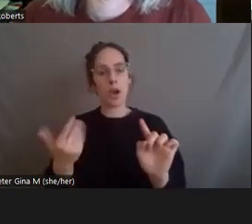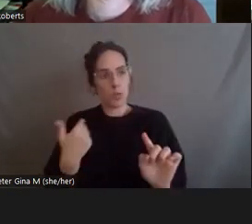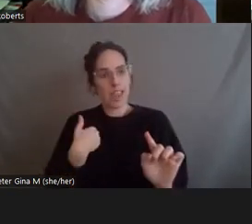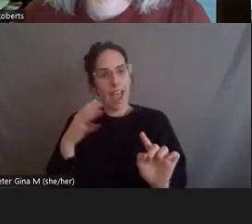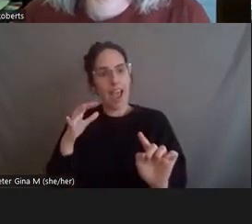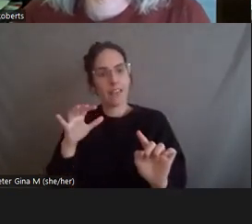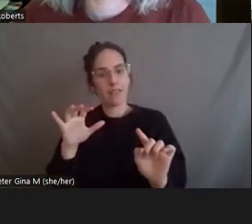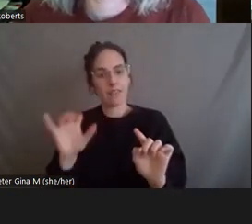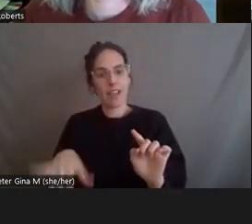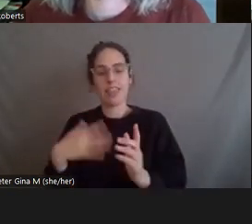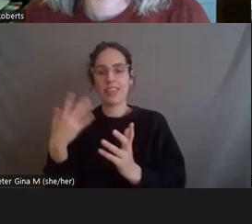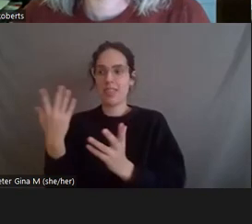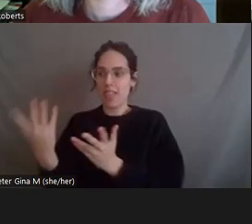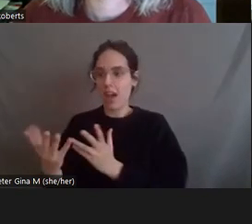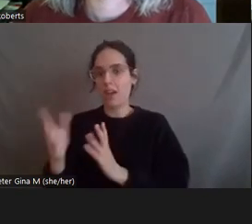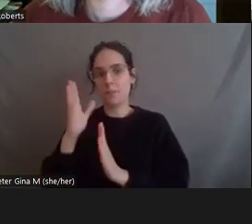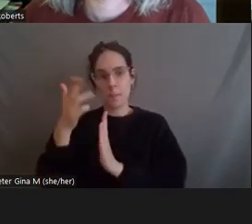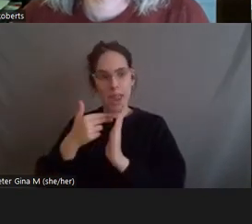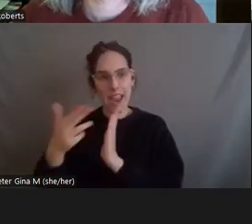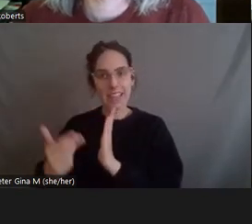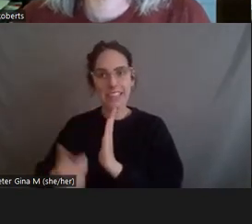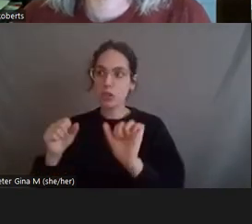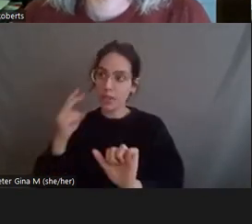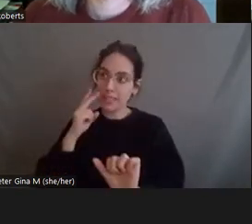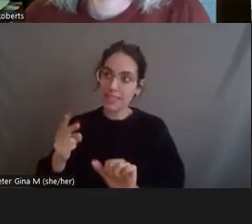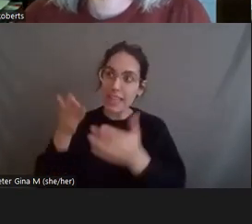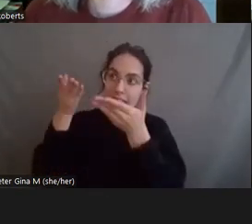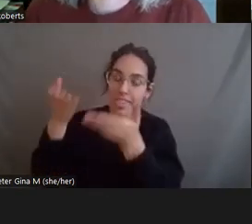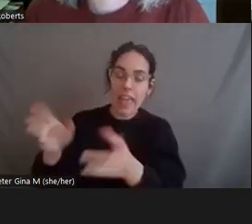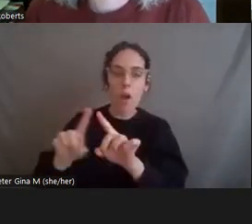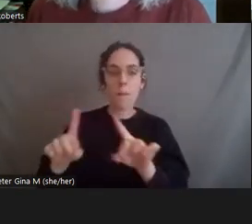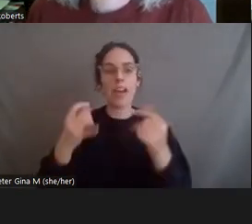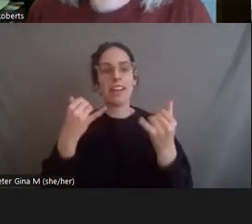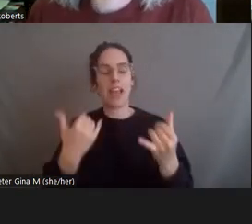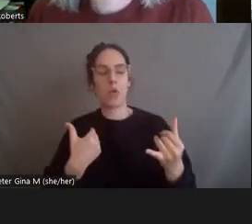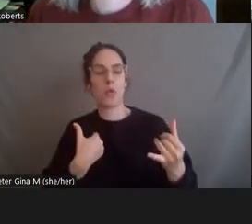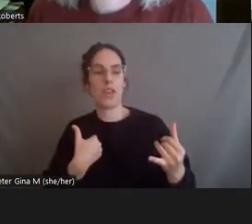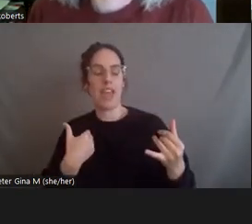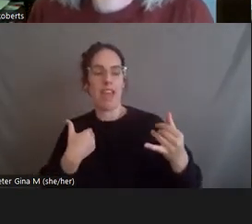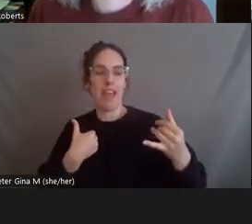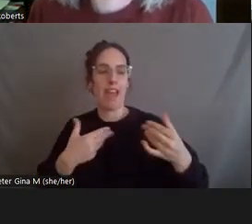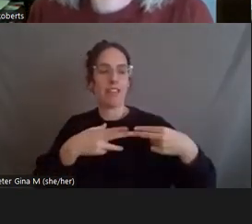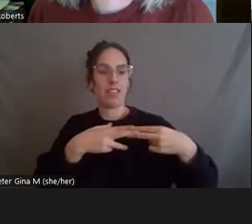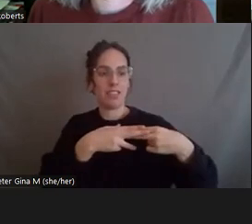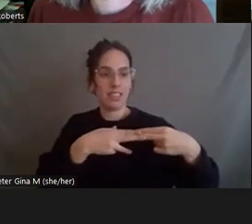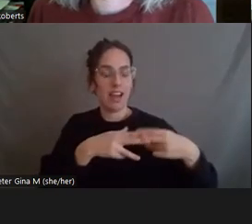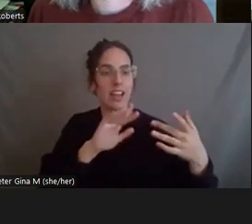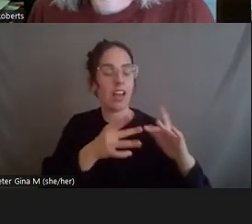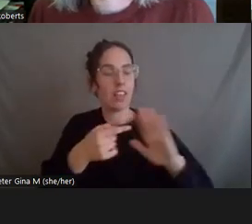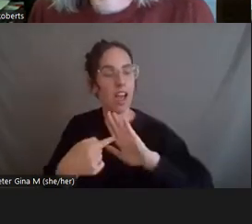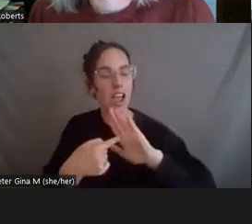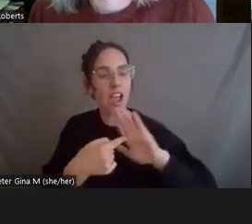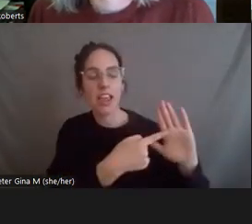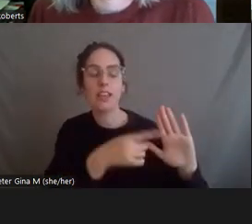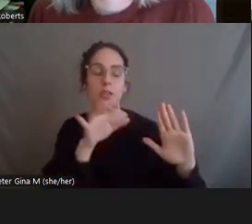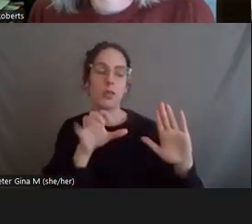We have that digital aspect to it, and we have that additive, auditory aspect to it as well. I think all pulled together, it makes